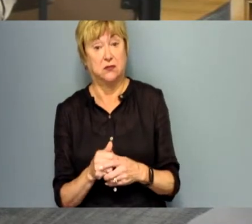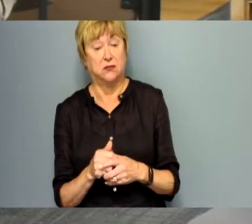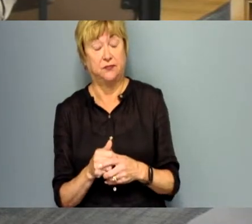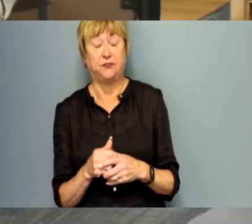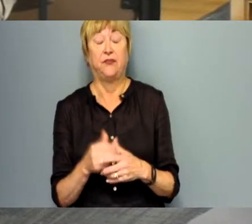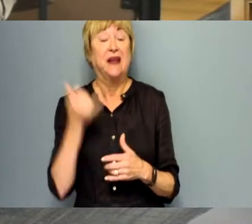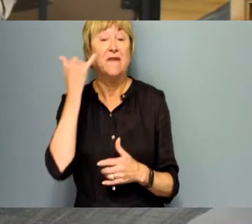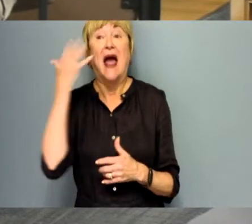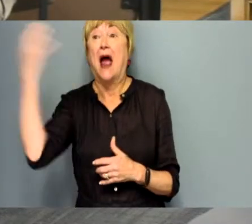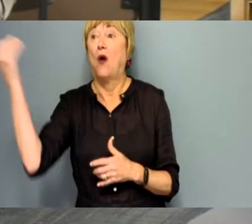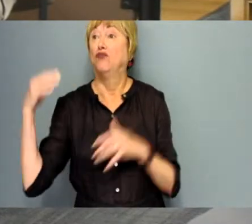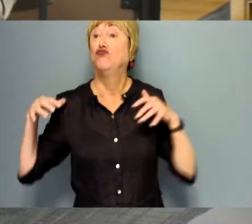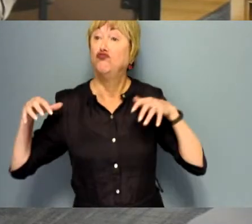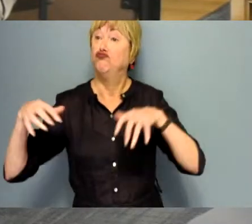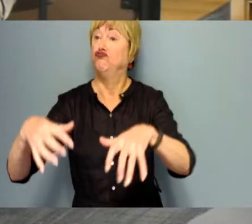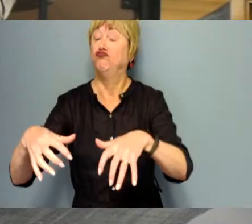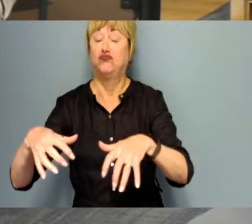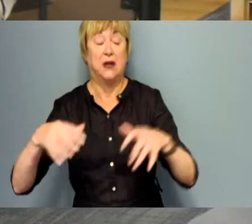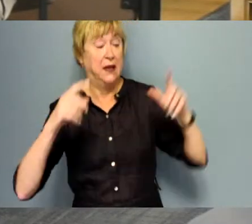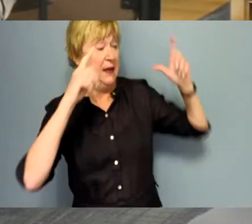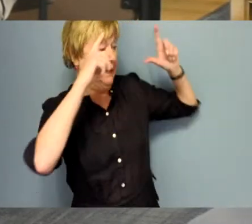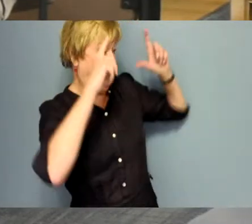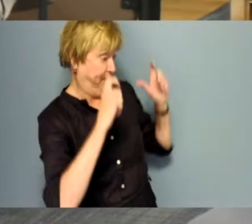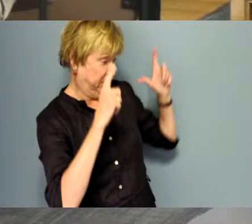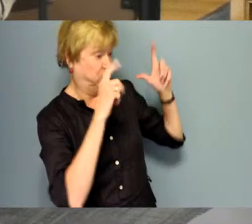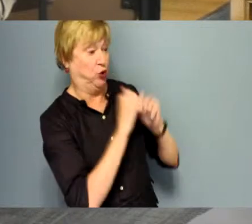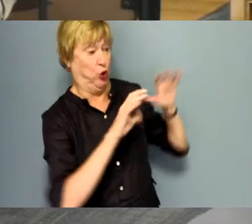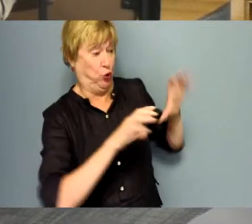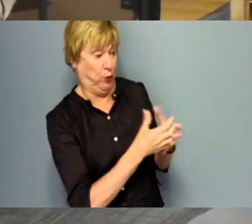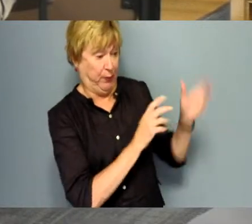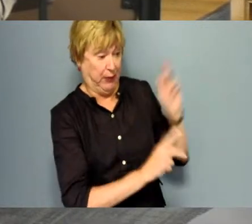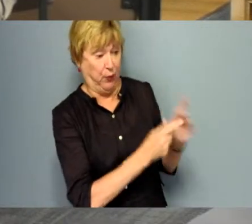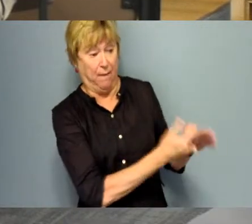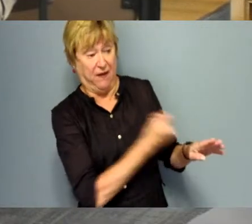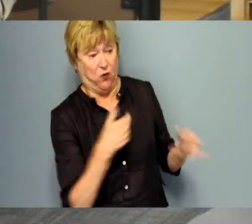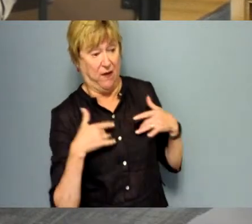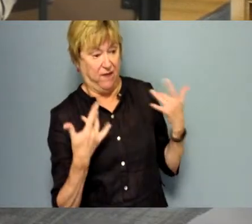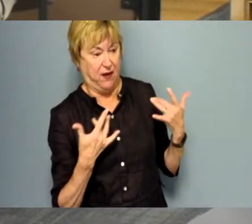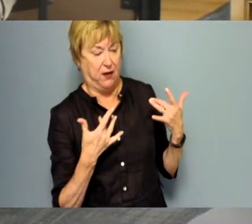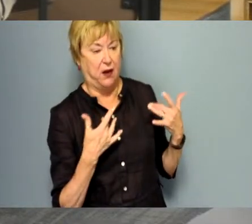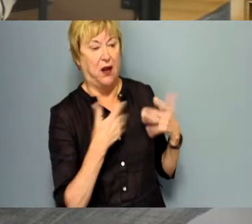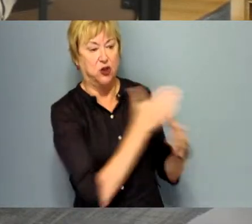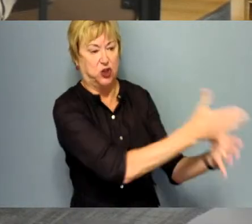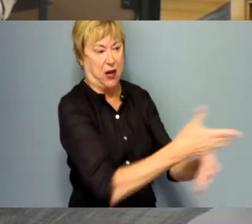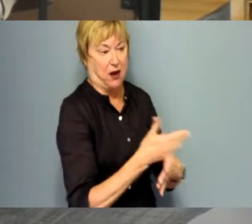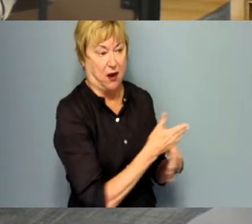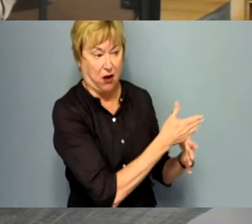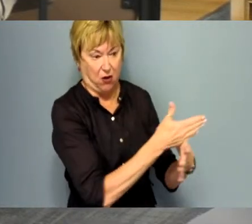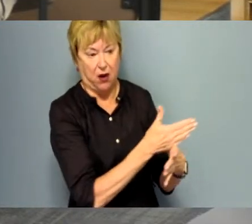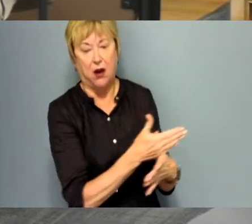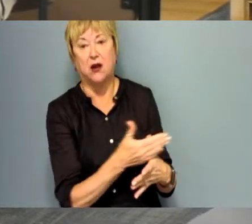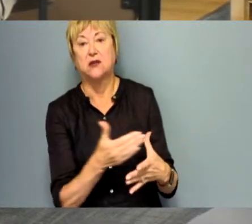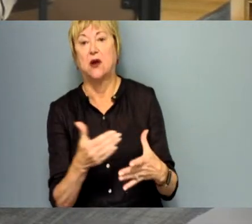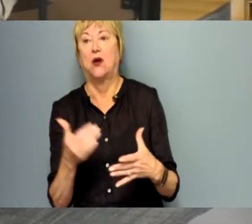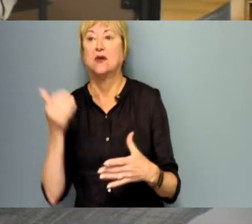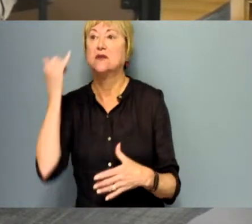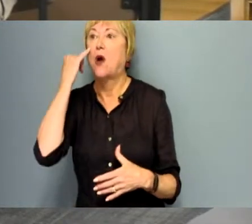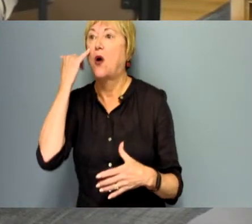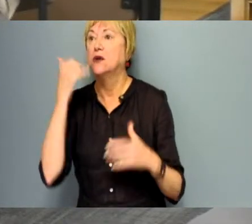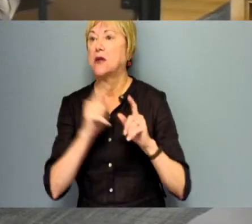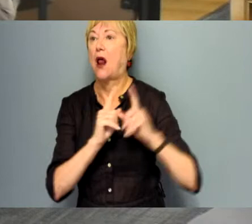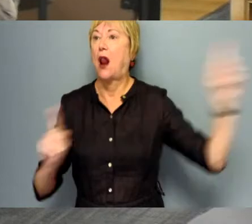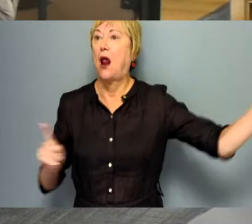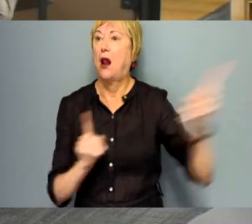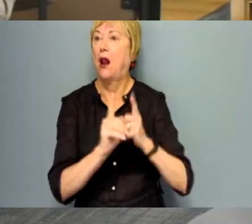group before you go to the event and making sure everybody has that photo. So not only, if you get separated, you'll